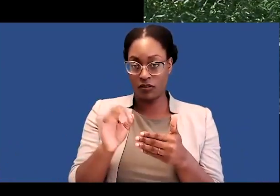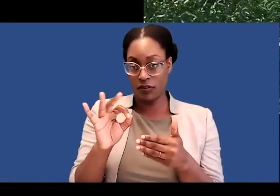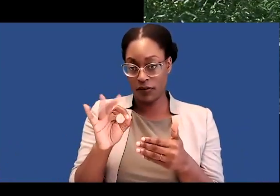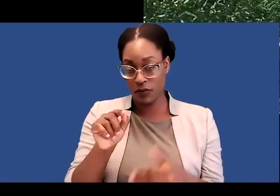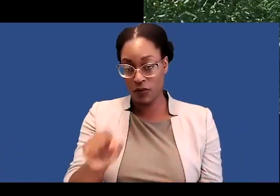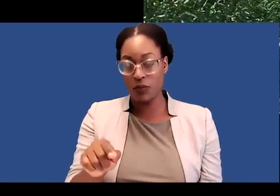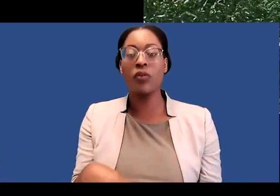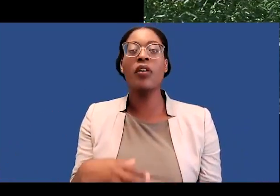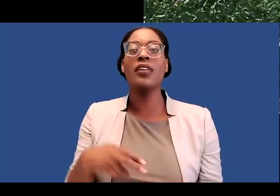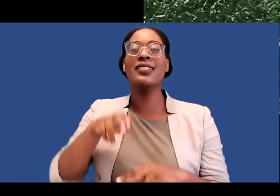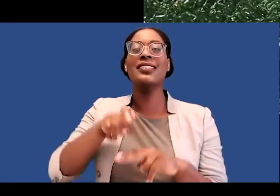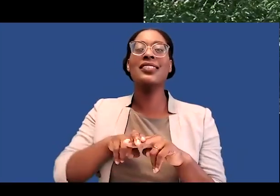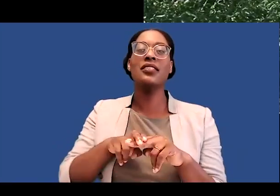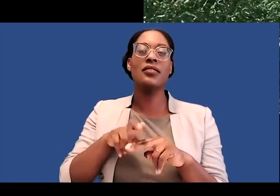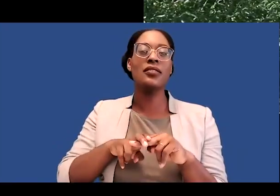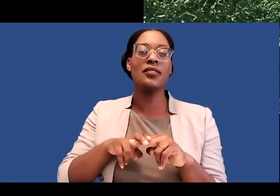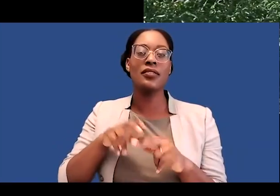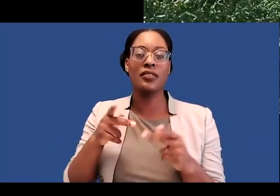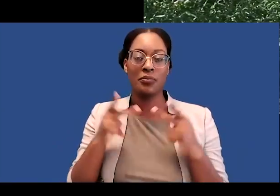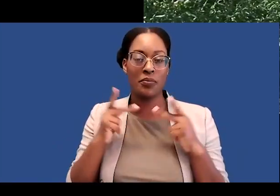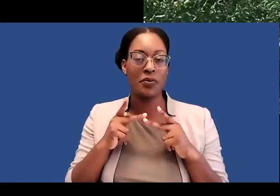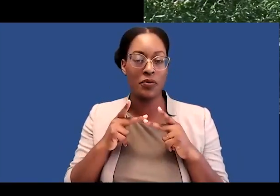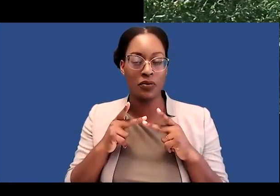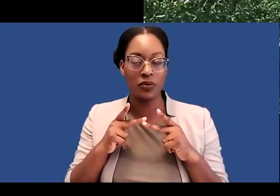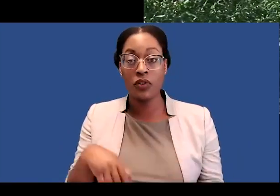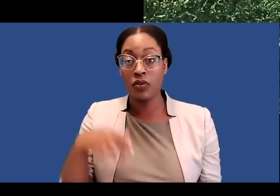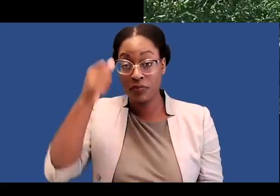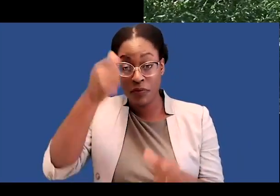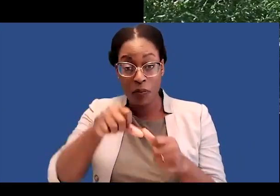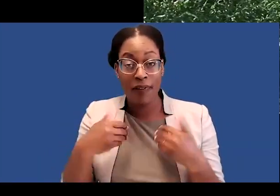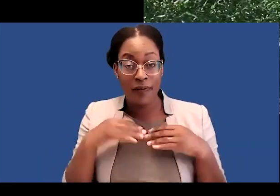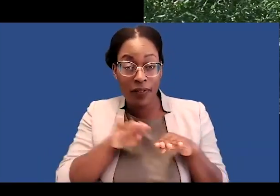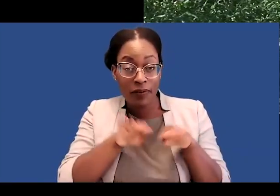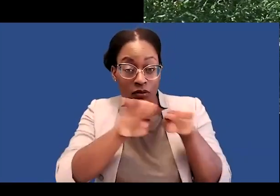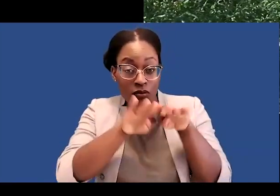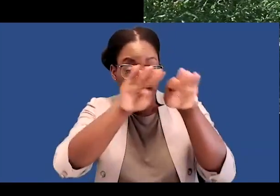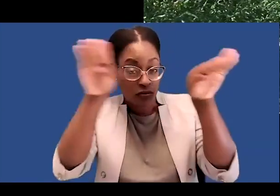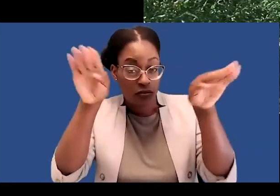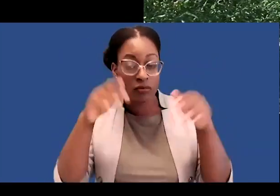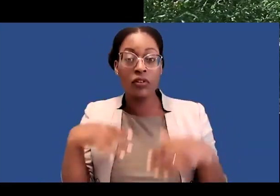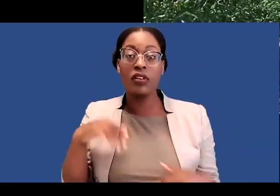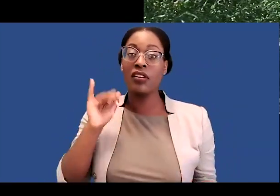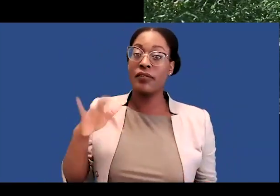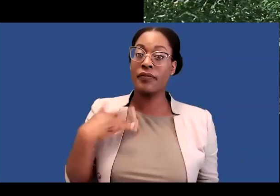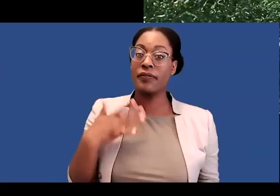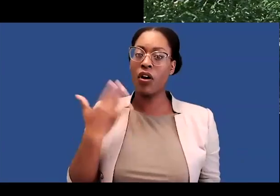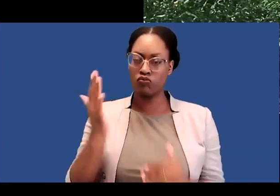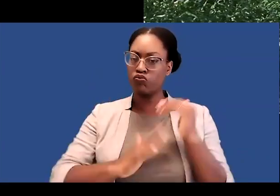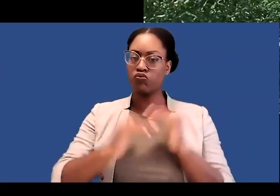pose and do what feels good for you here. So we have levels. If this is where you are today with the hands on the knees, that's